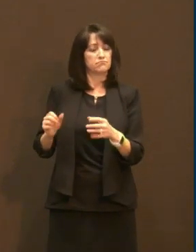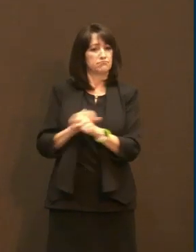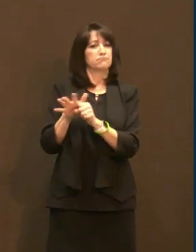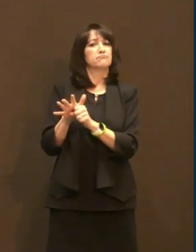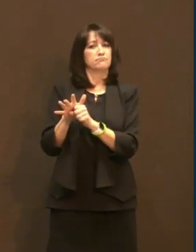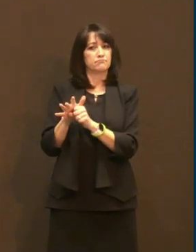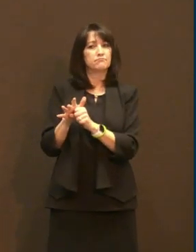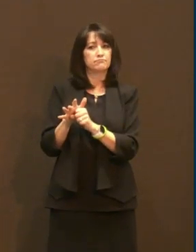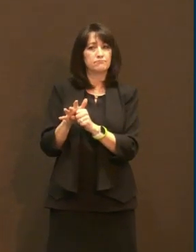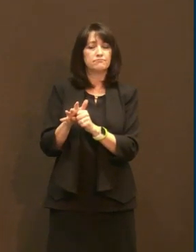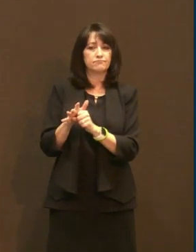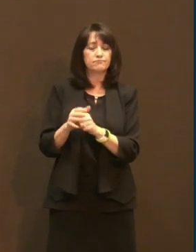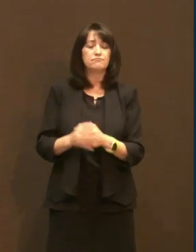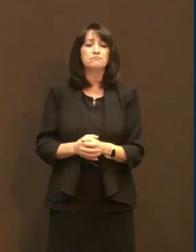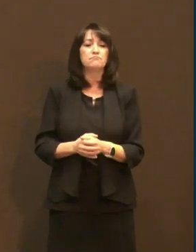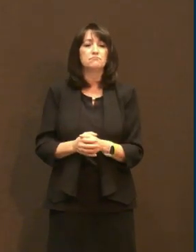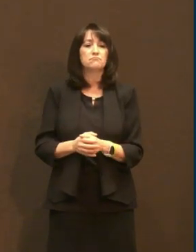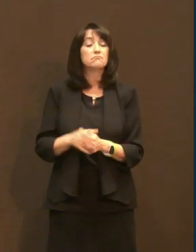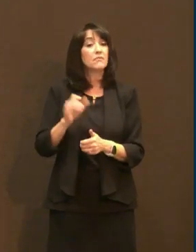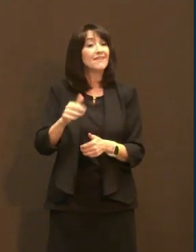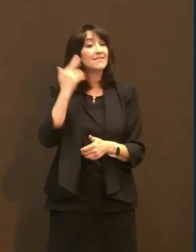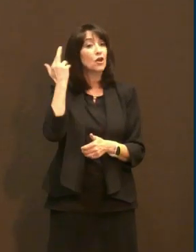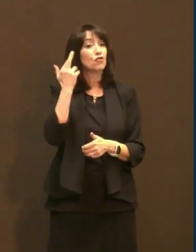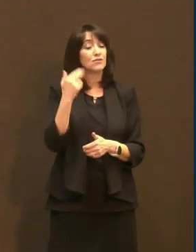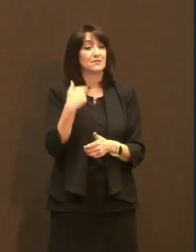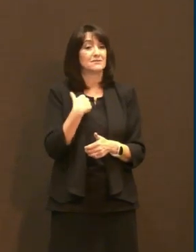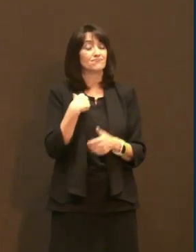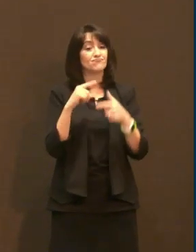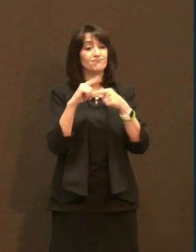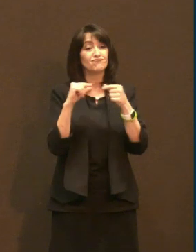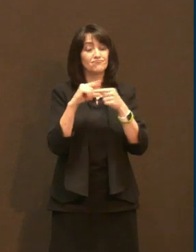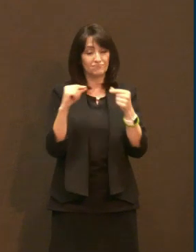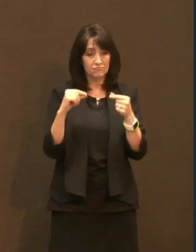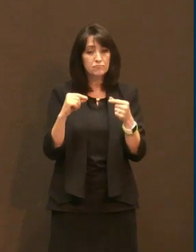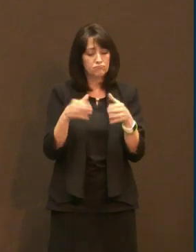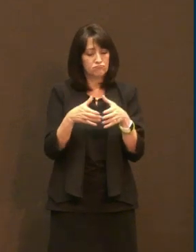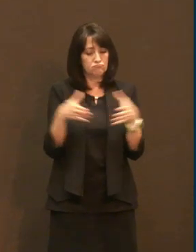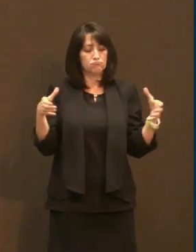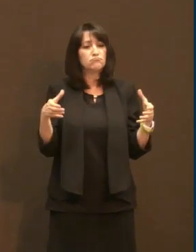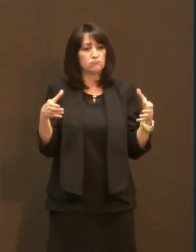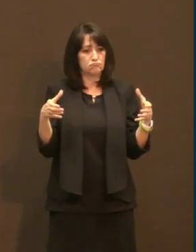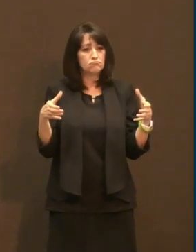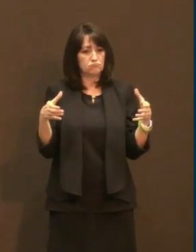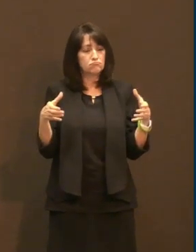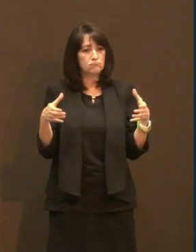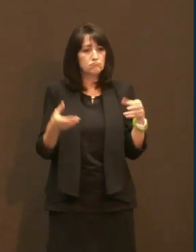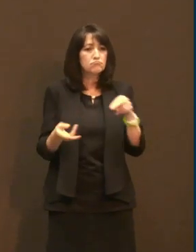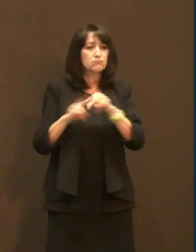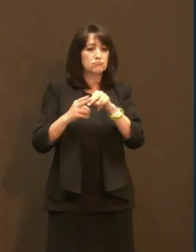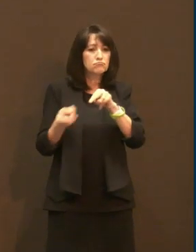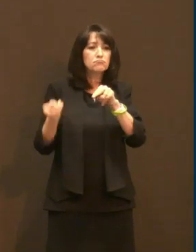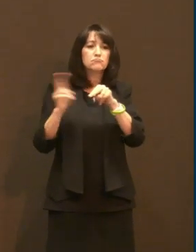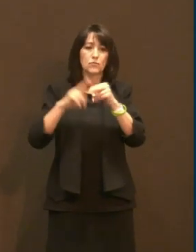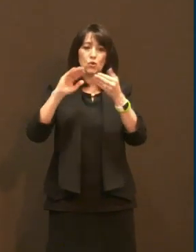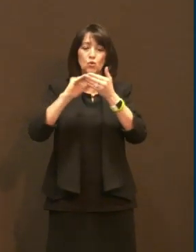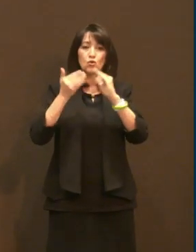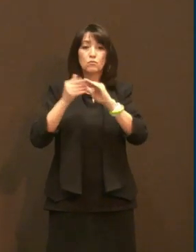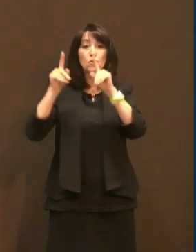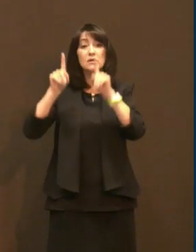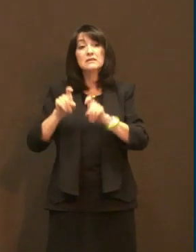mentioned expanding community testing sites there in Georgetown, Milford, and